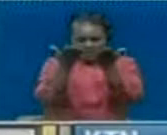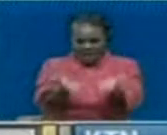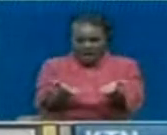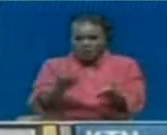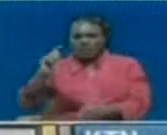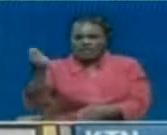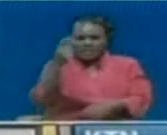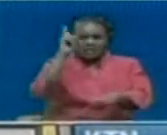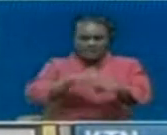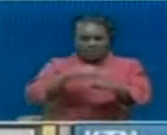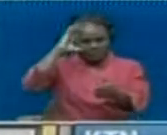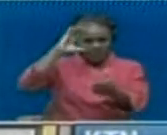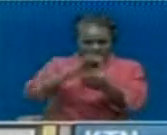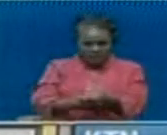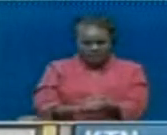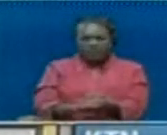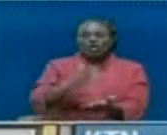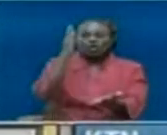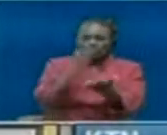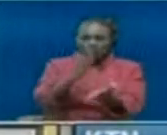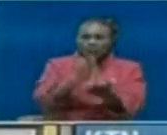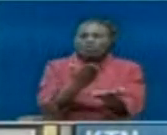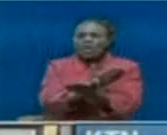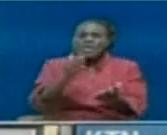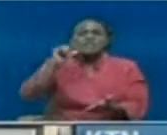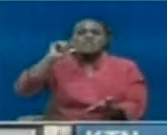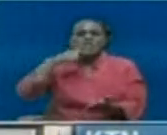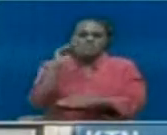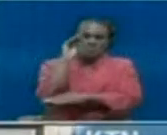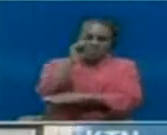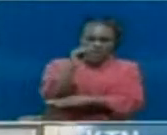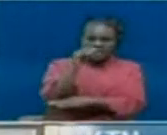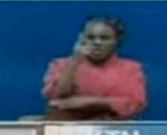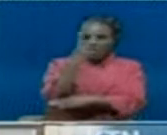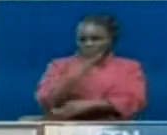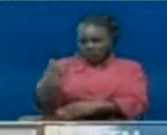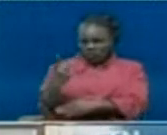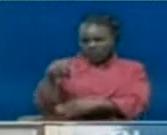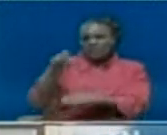turn, and believe me, I'm quite sure that any new request from one of the two sides